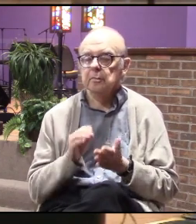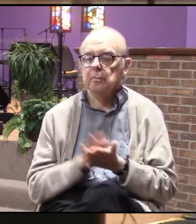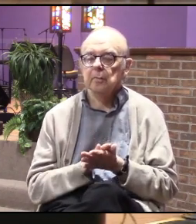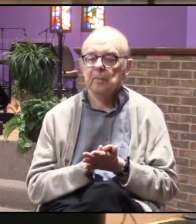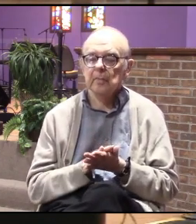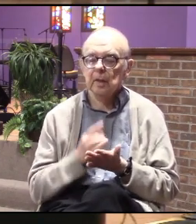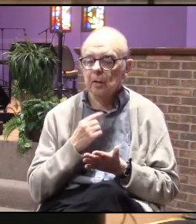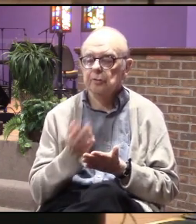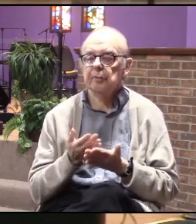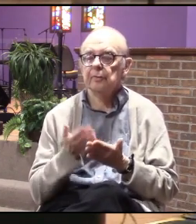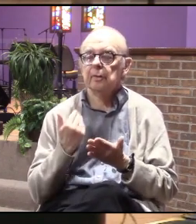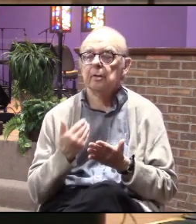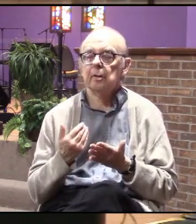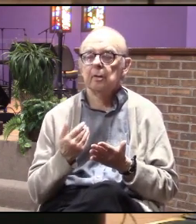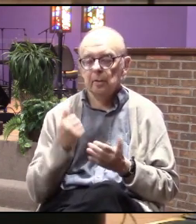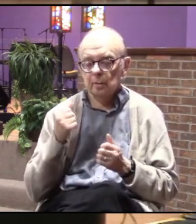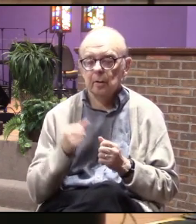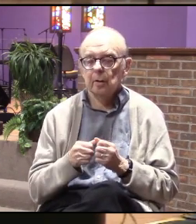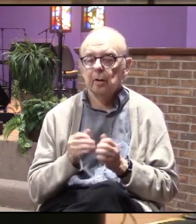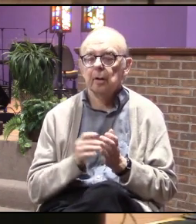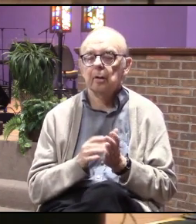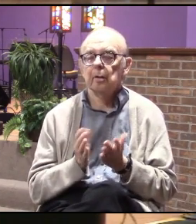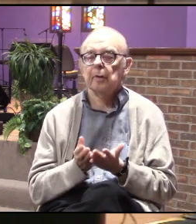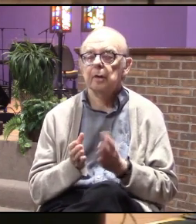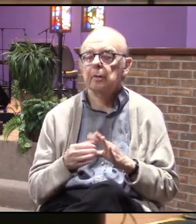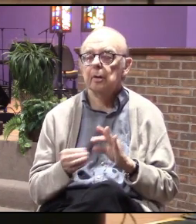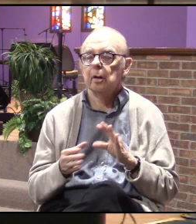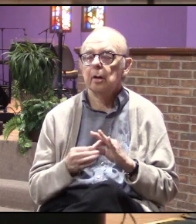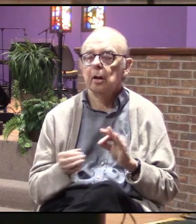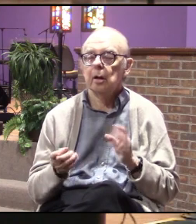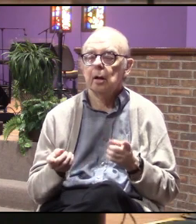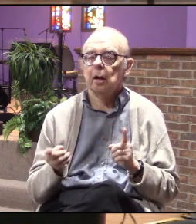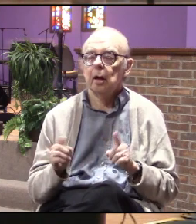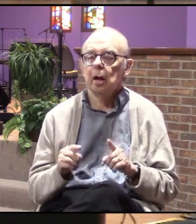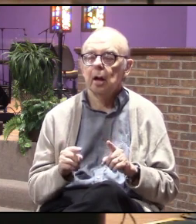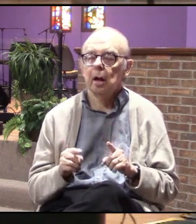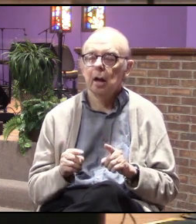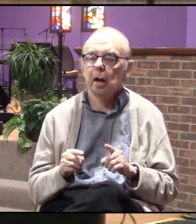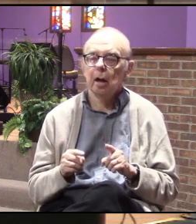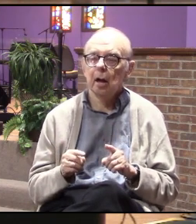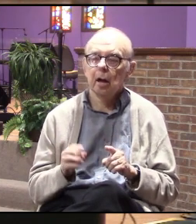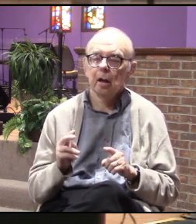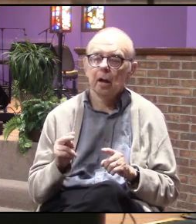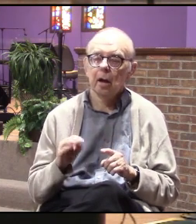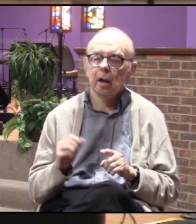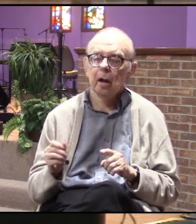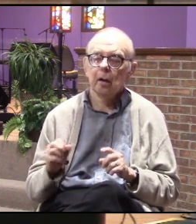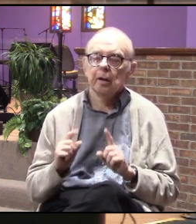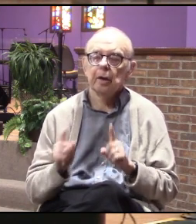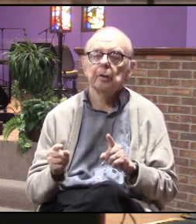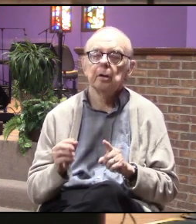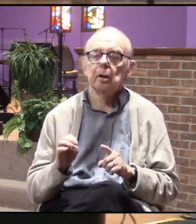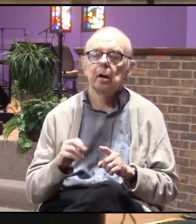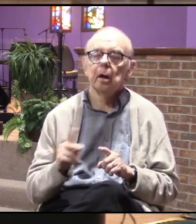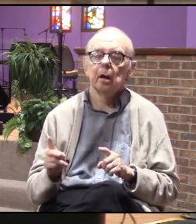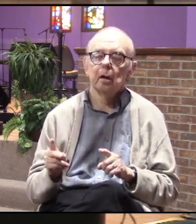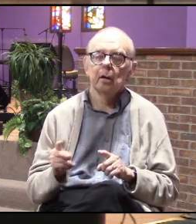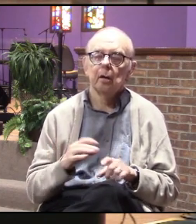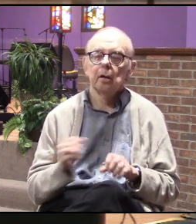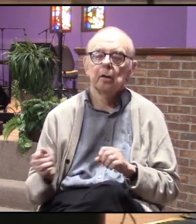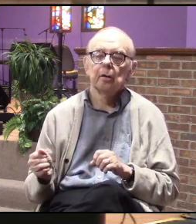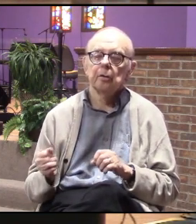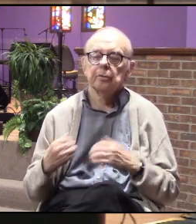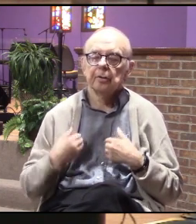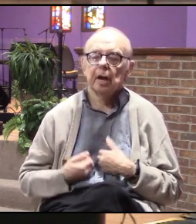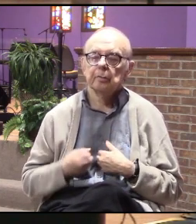told you before, remember the Bible story that when Noah went on the ark. He took the animals